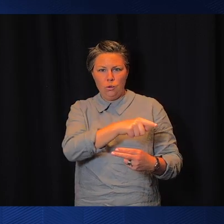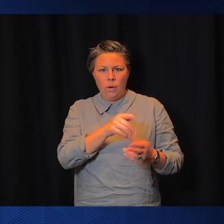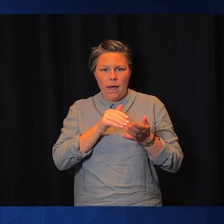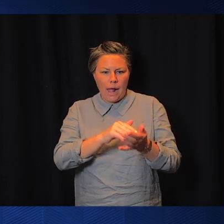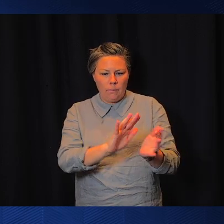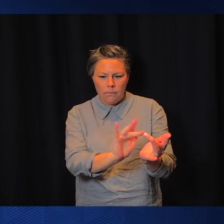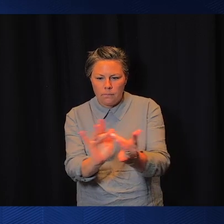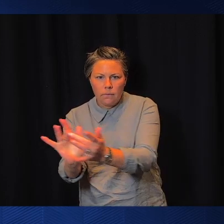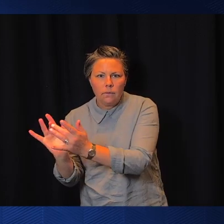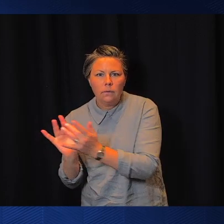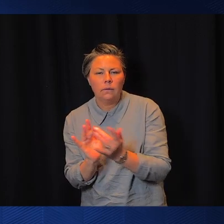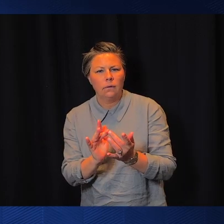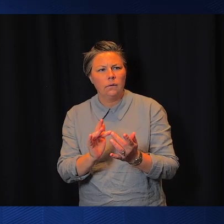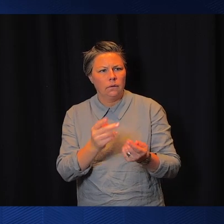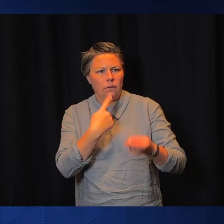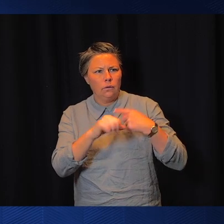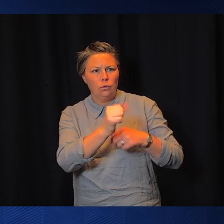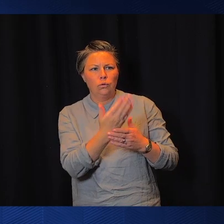you. Perhaps